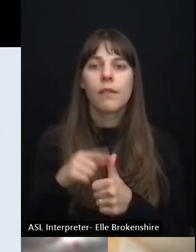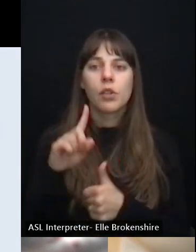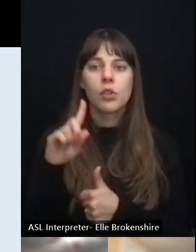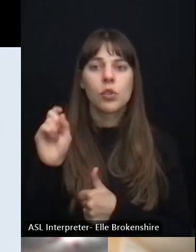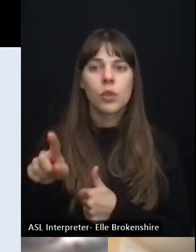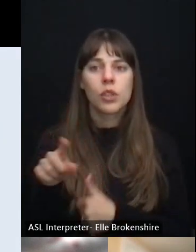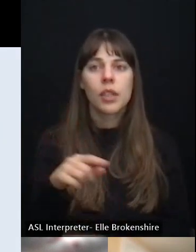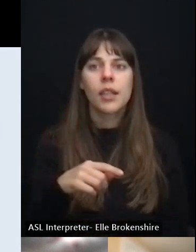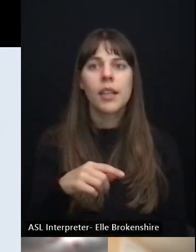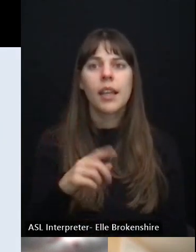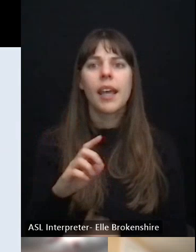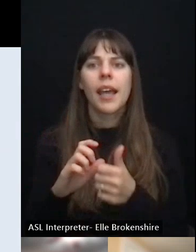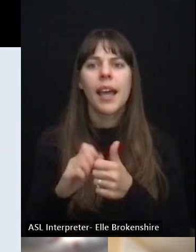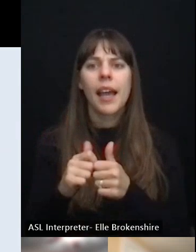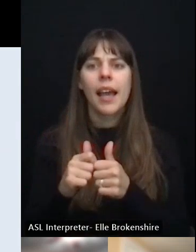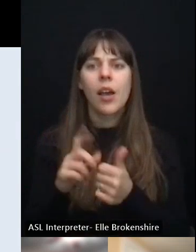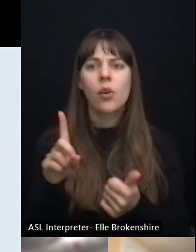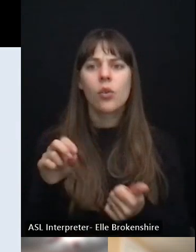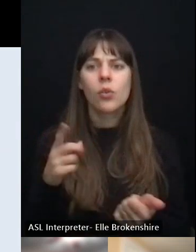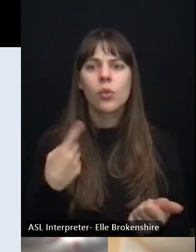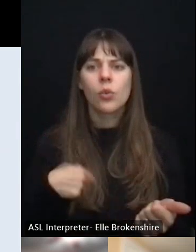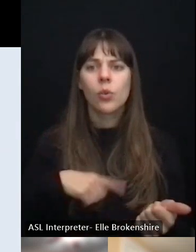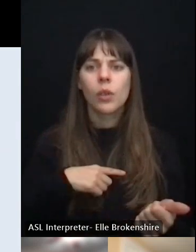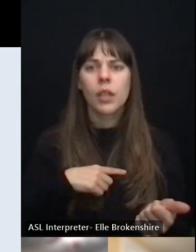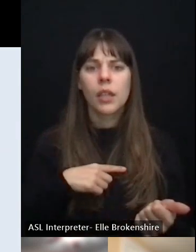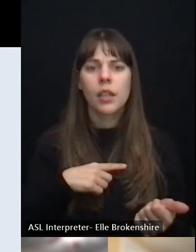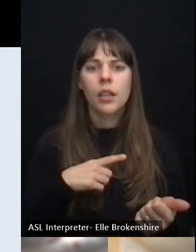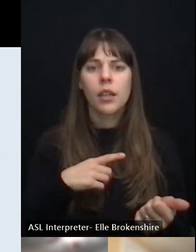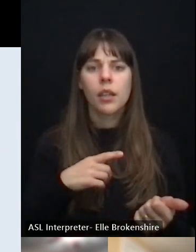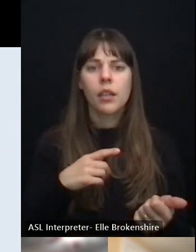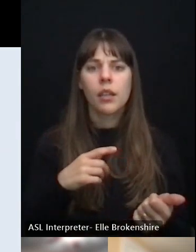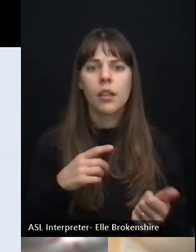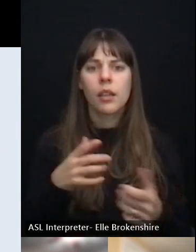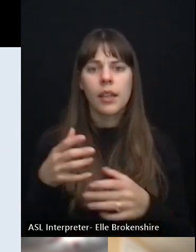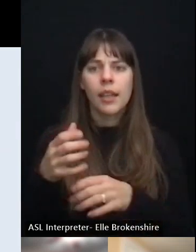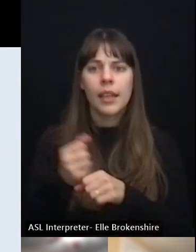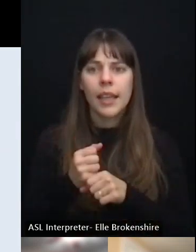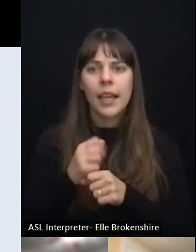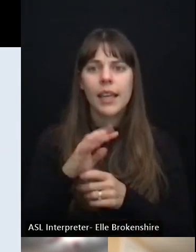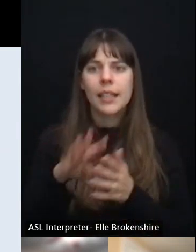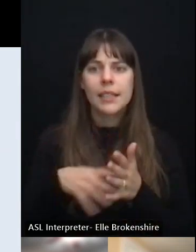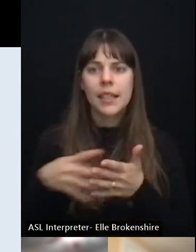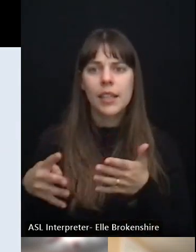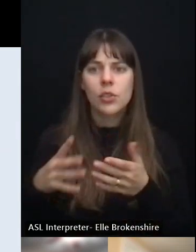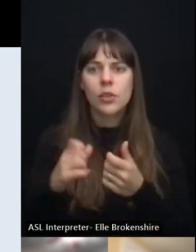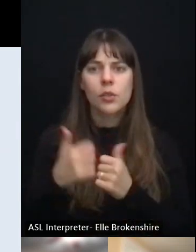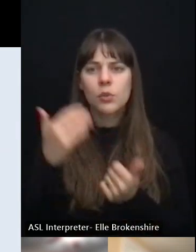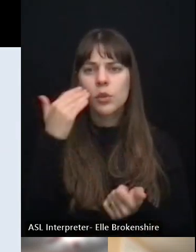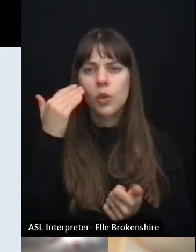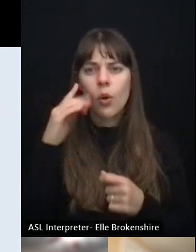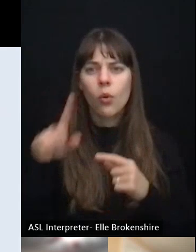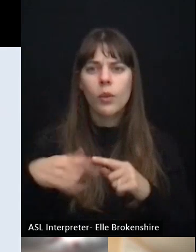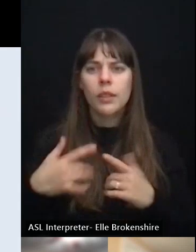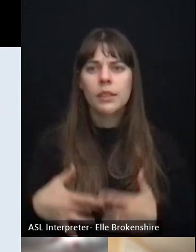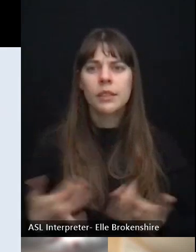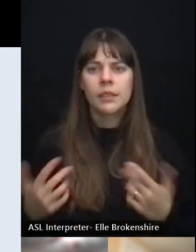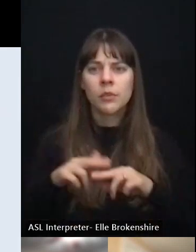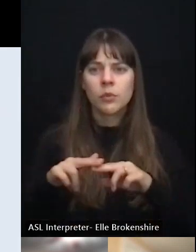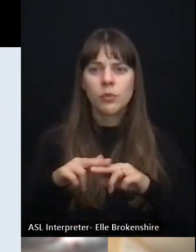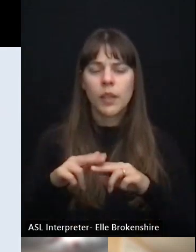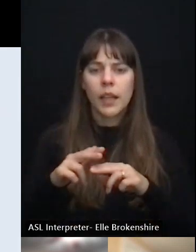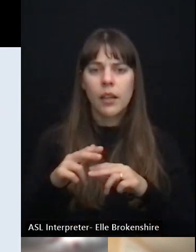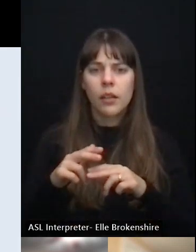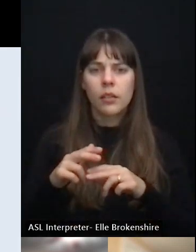is, how do we go about getting a schedule of knowing when the light rail trains will be going inbound